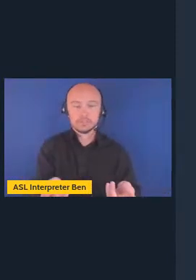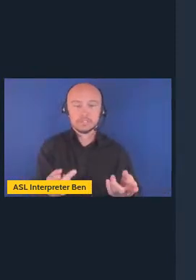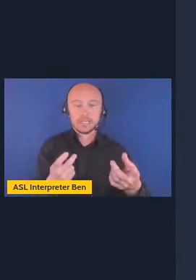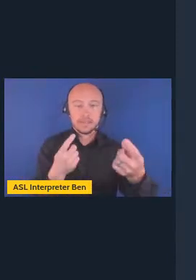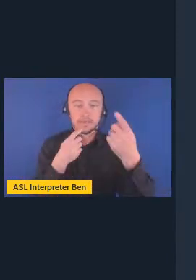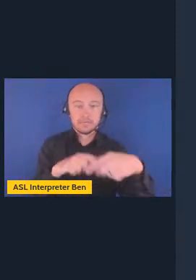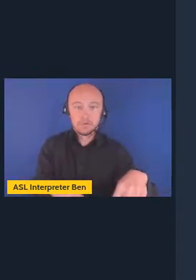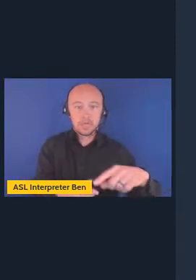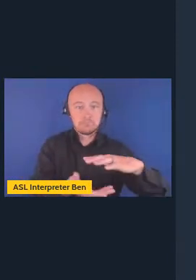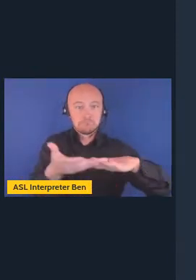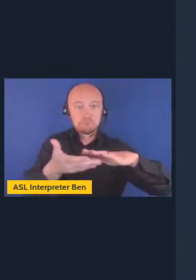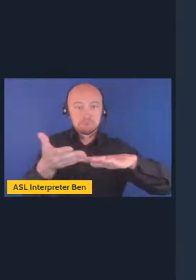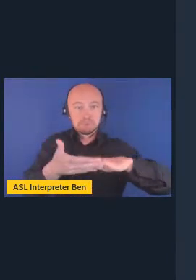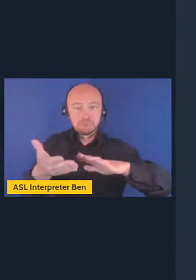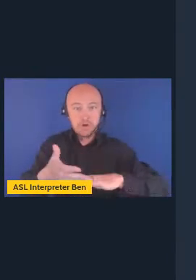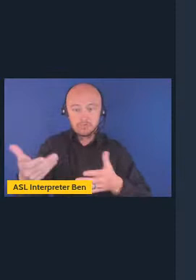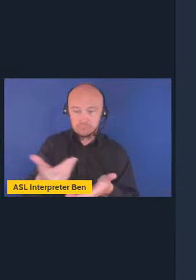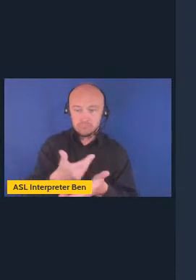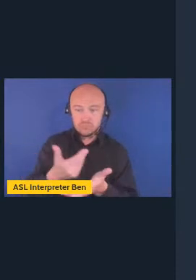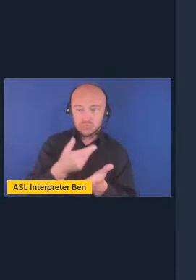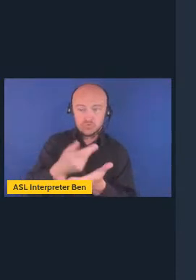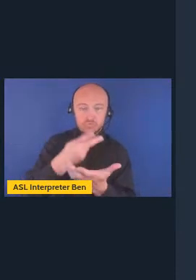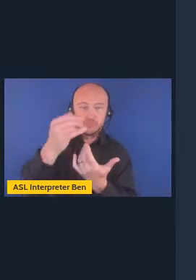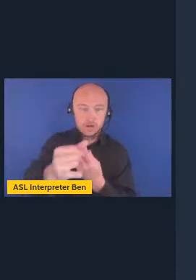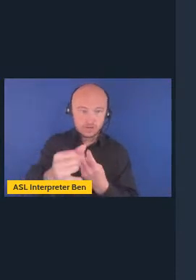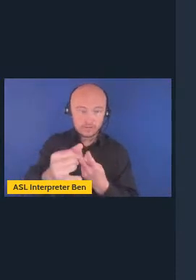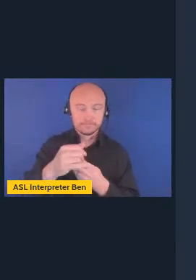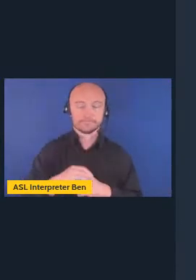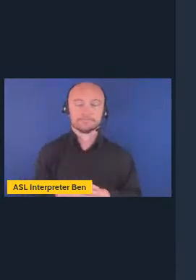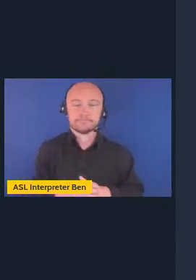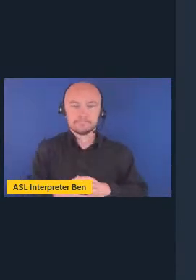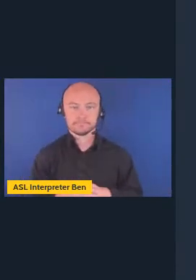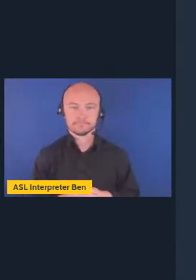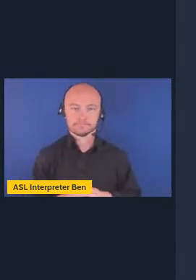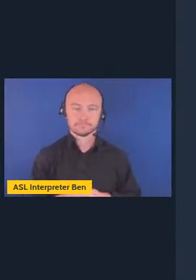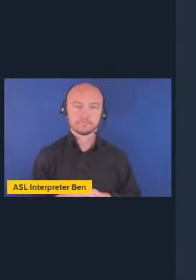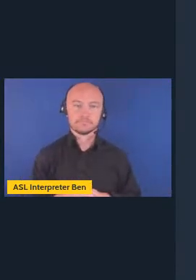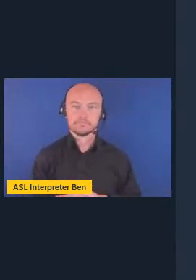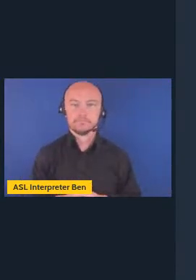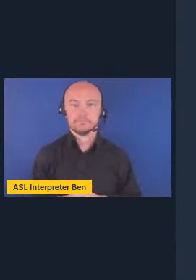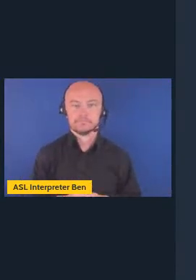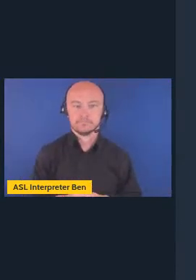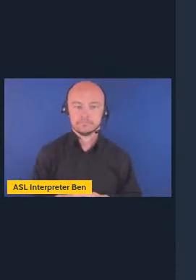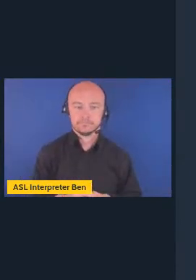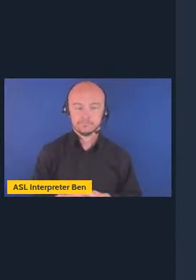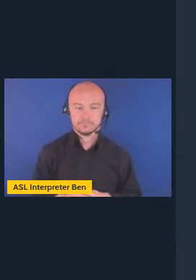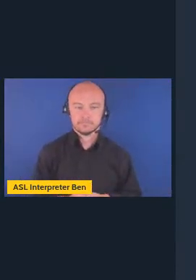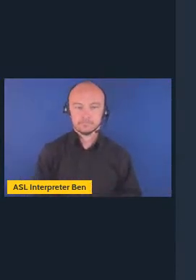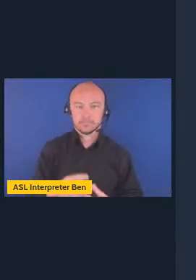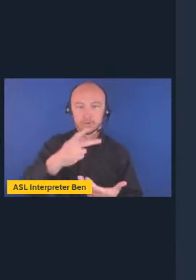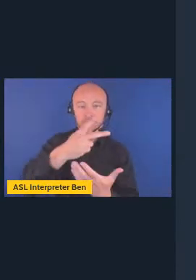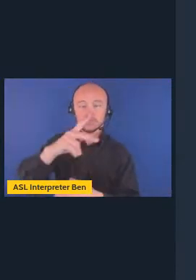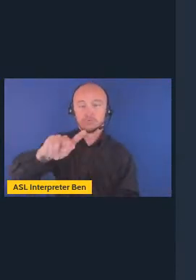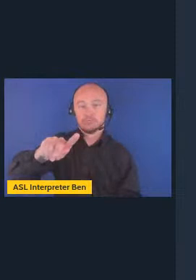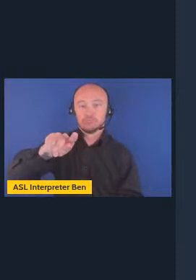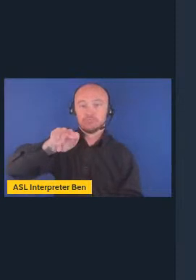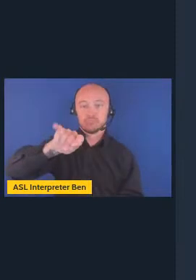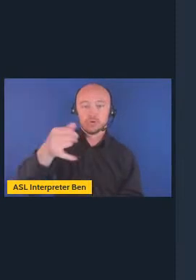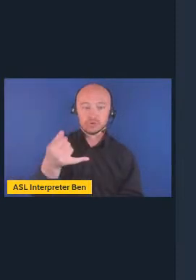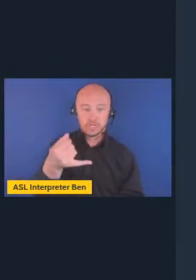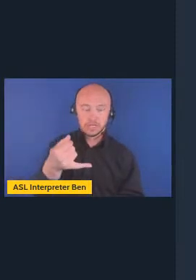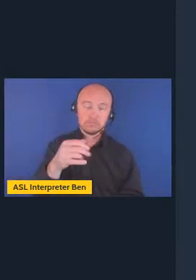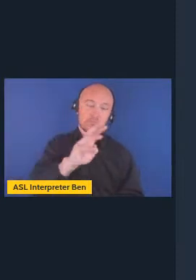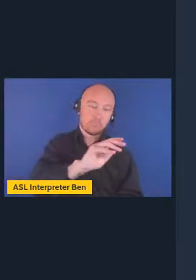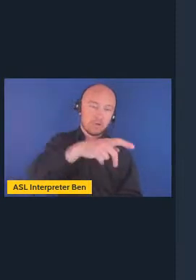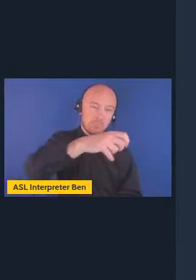you would run to create a project from such a custom project type. It starts with the Projen binary. This could also be